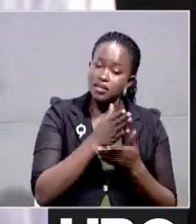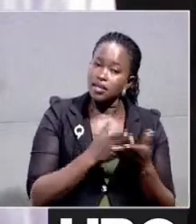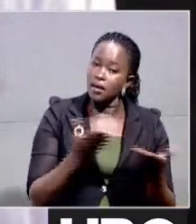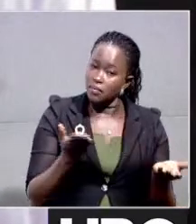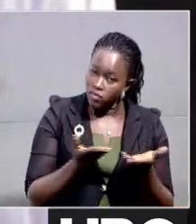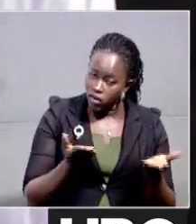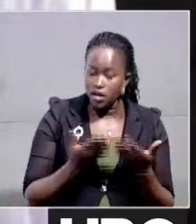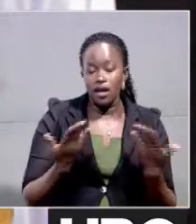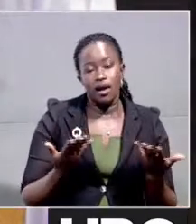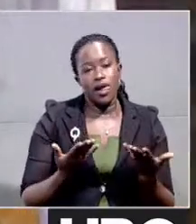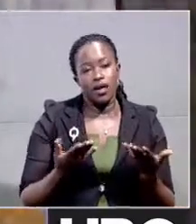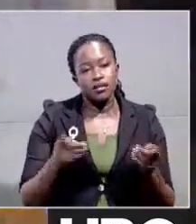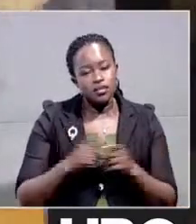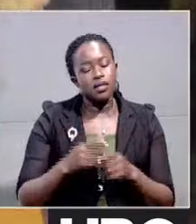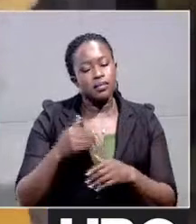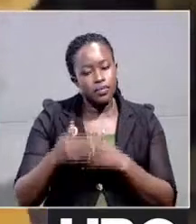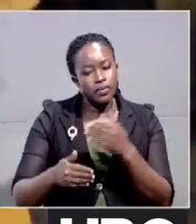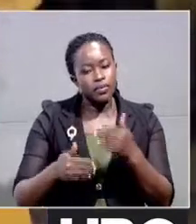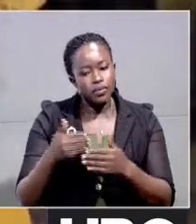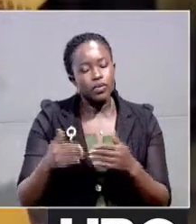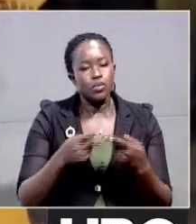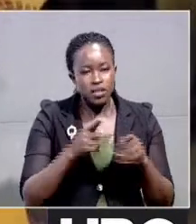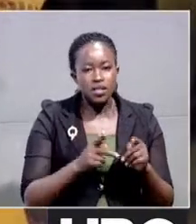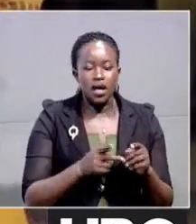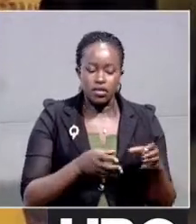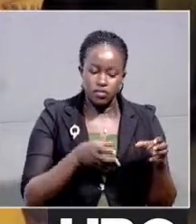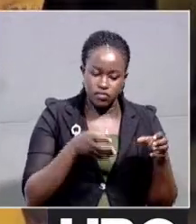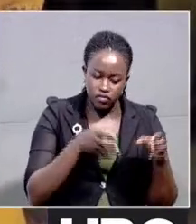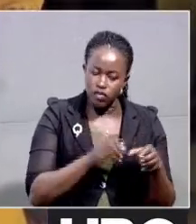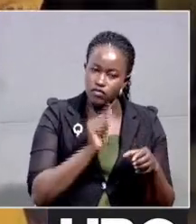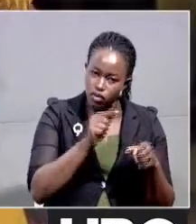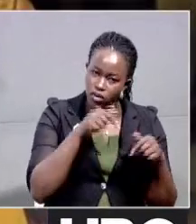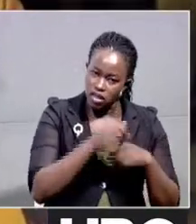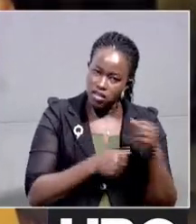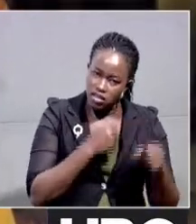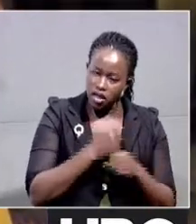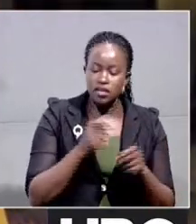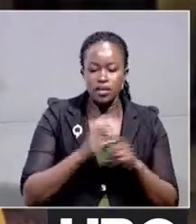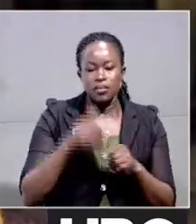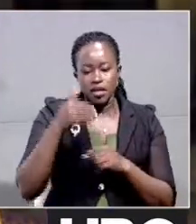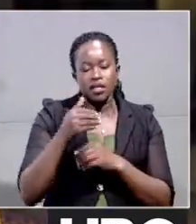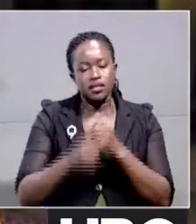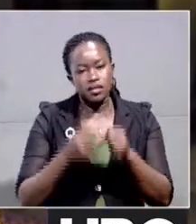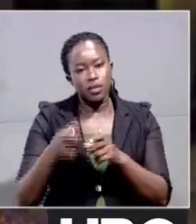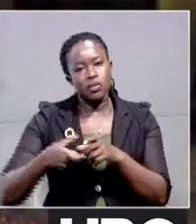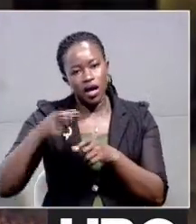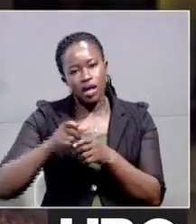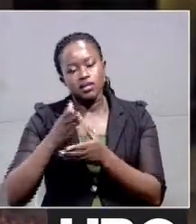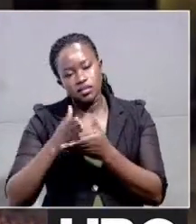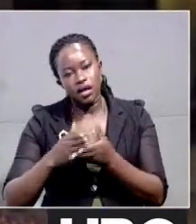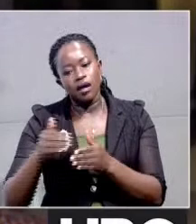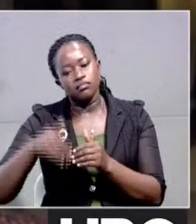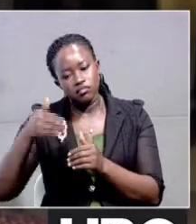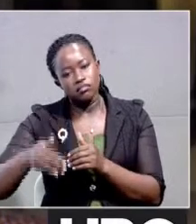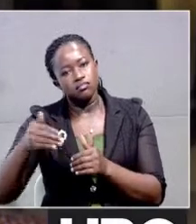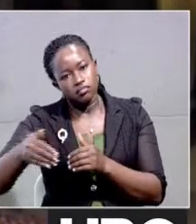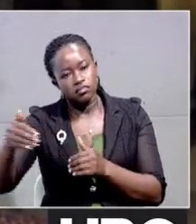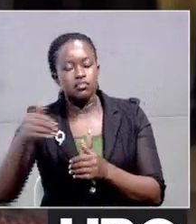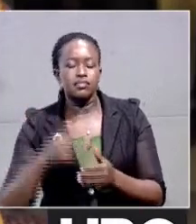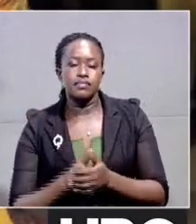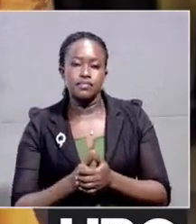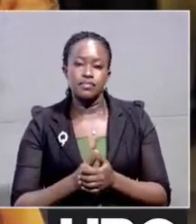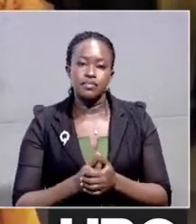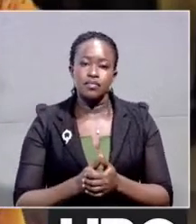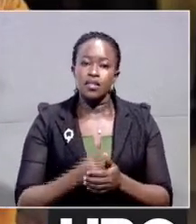abo umwaka ogudako social economic transformation ne democracy singa musebe tayina